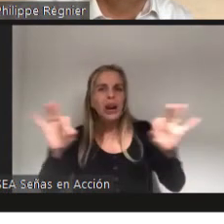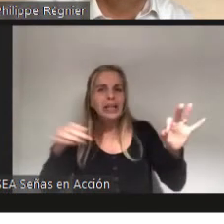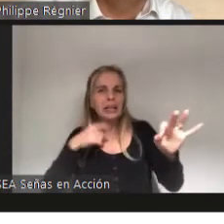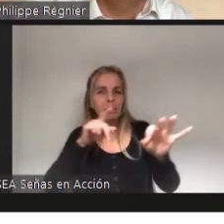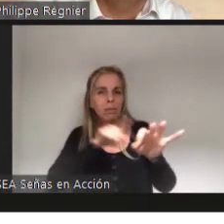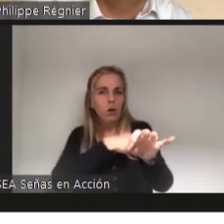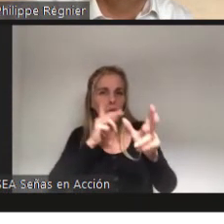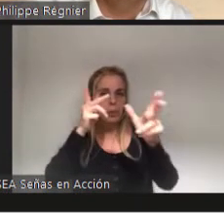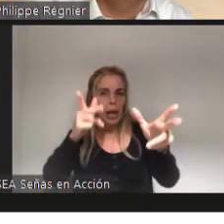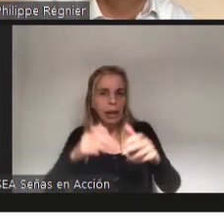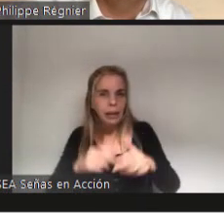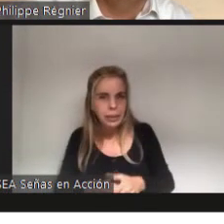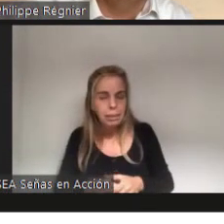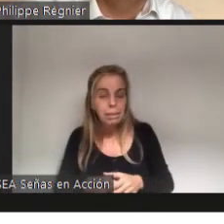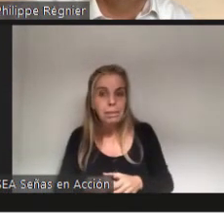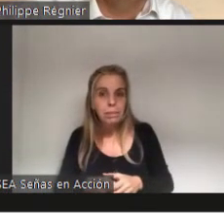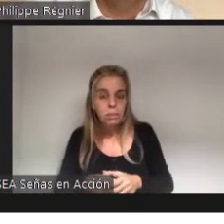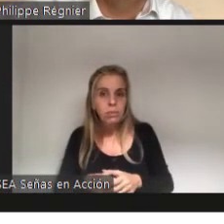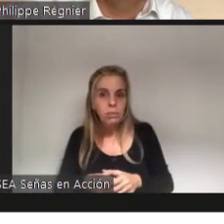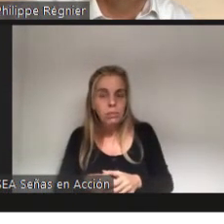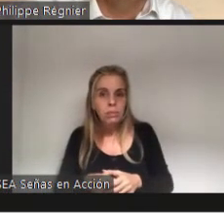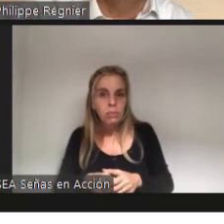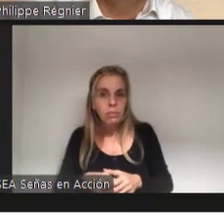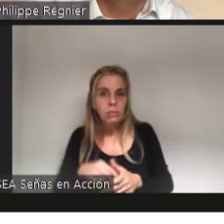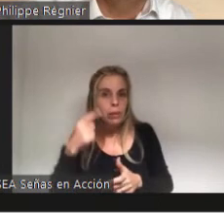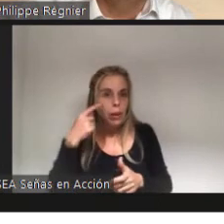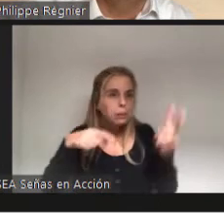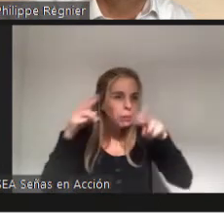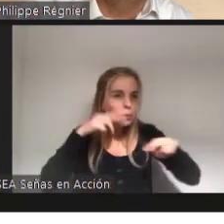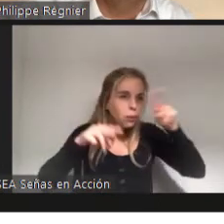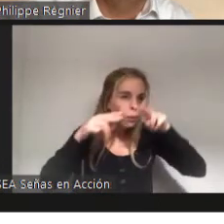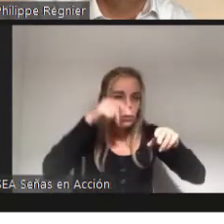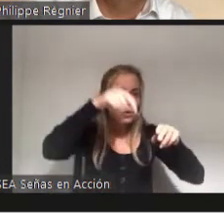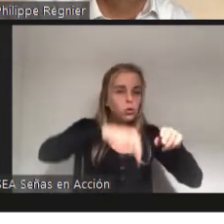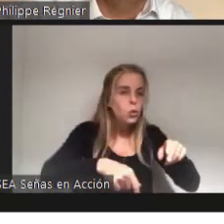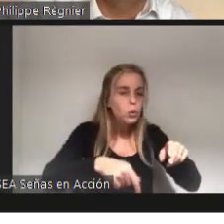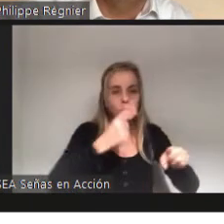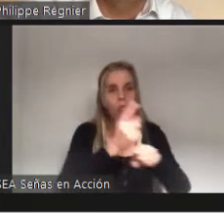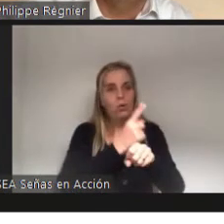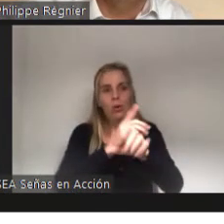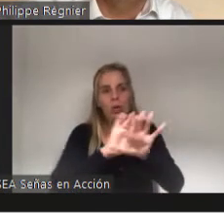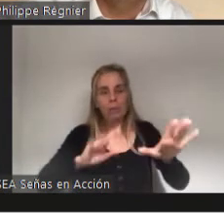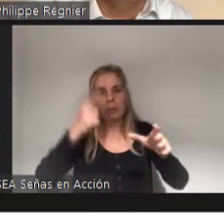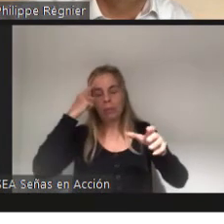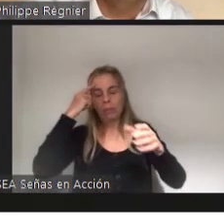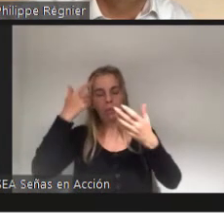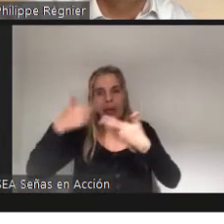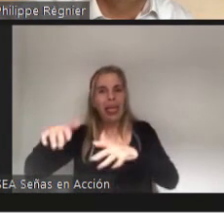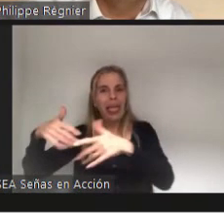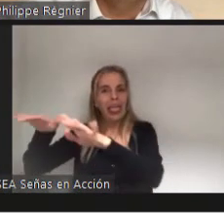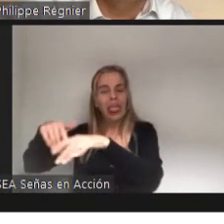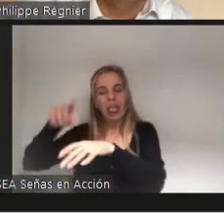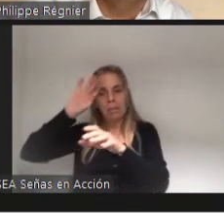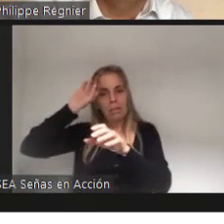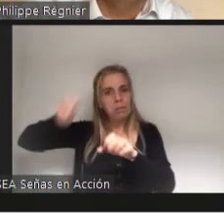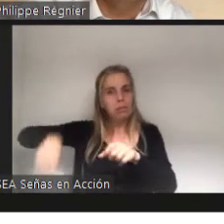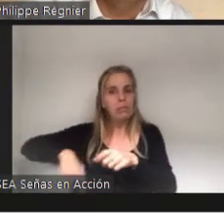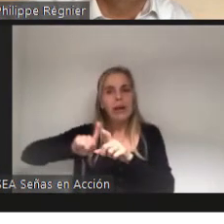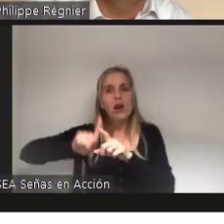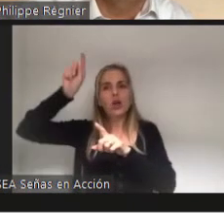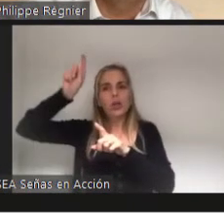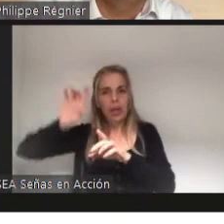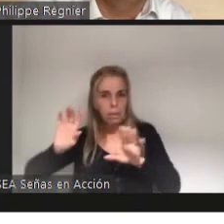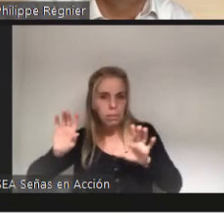from local. We have gone beyond local. We can no longer find where the South is. We